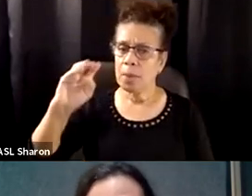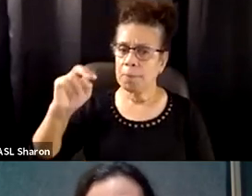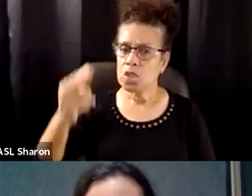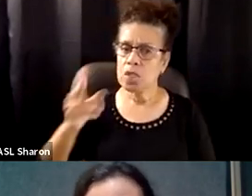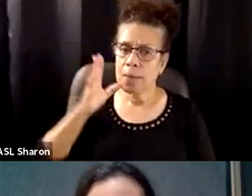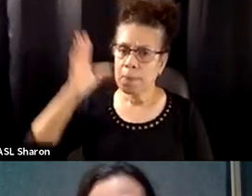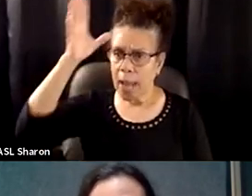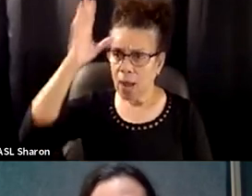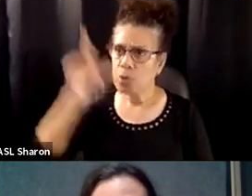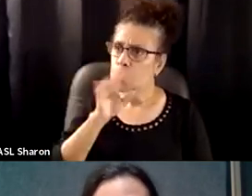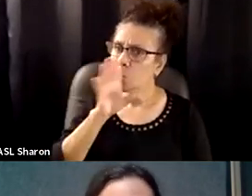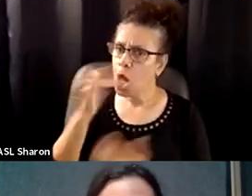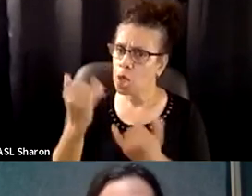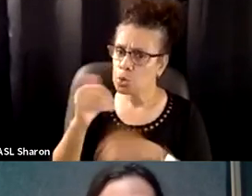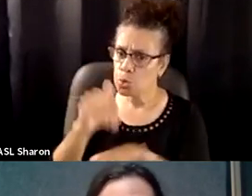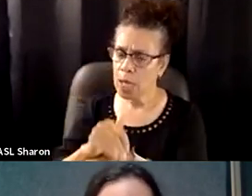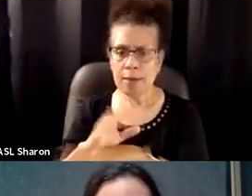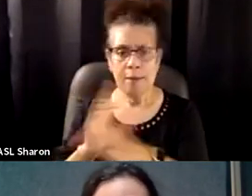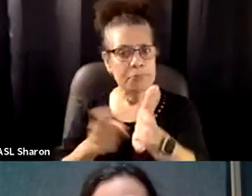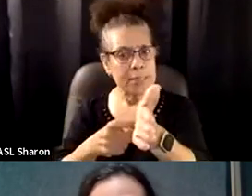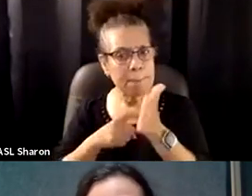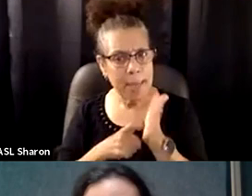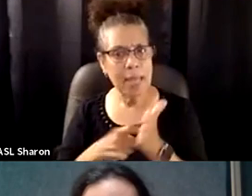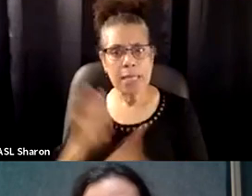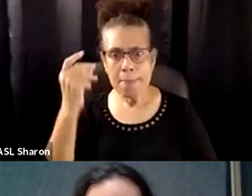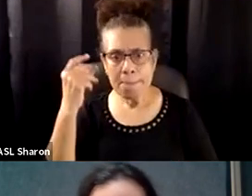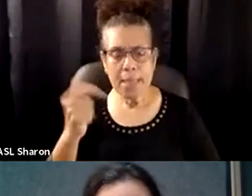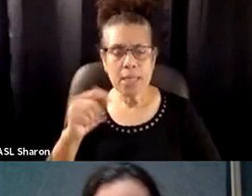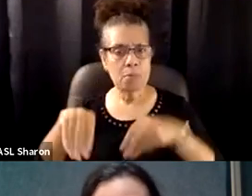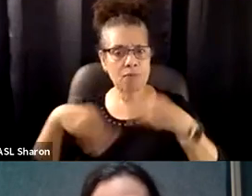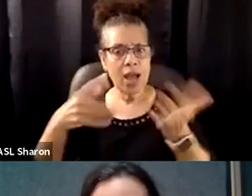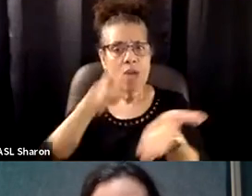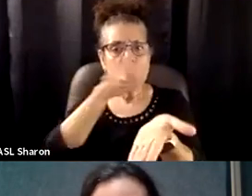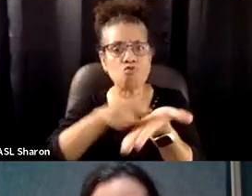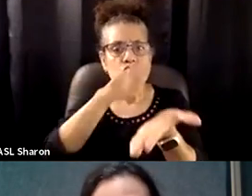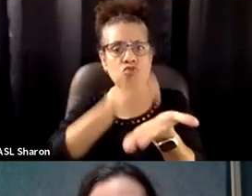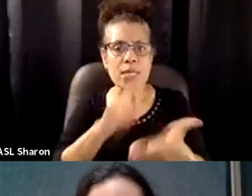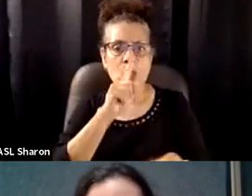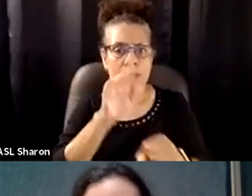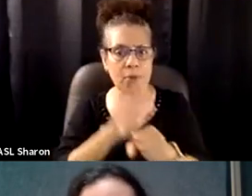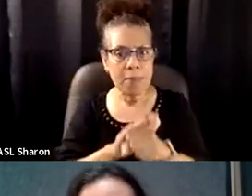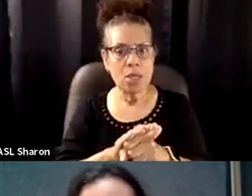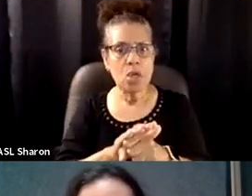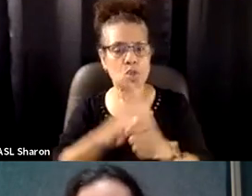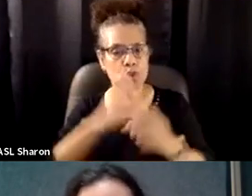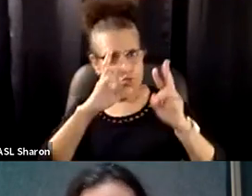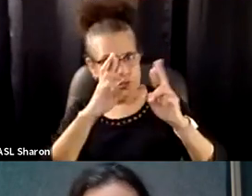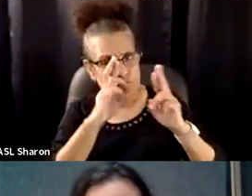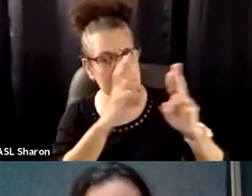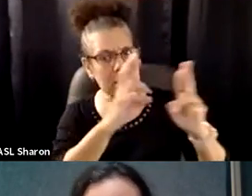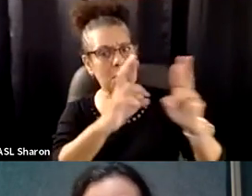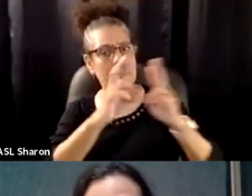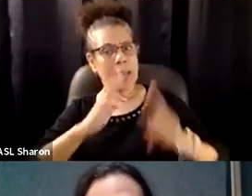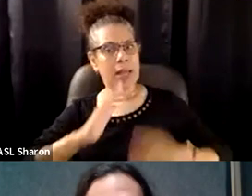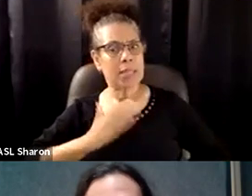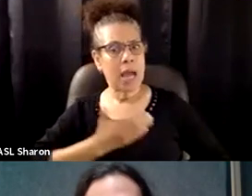speaking tonight that's the man that immediately provides written confirmation to honor the autonomy of the mission mission hill